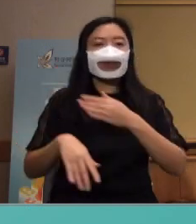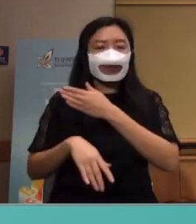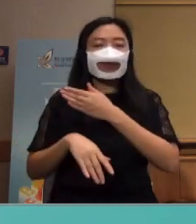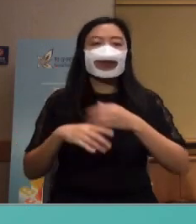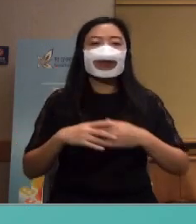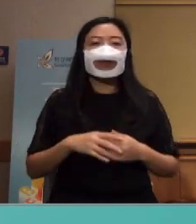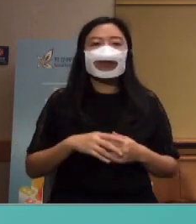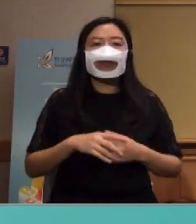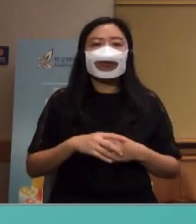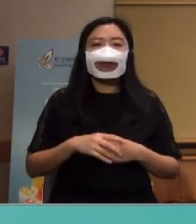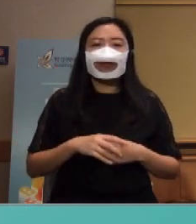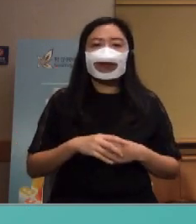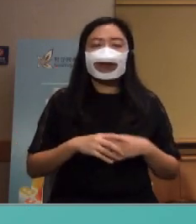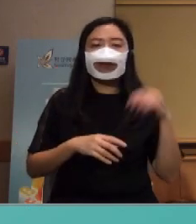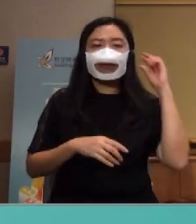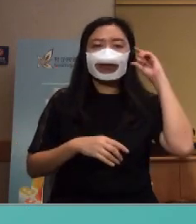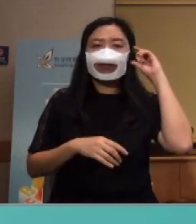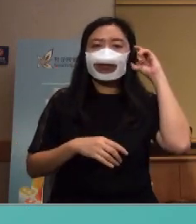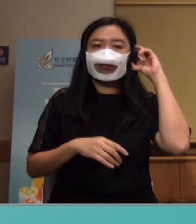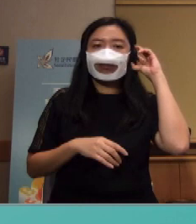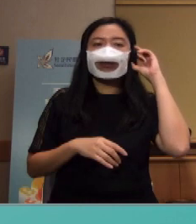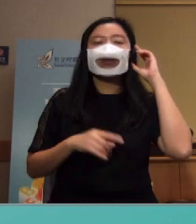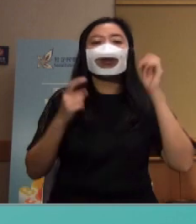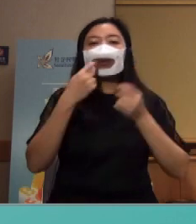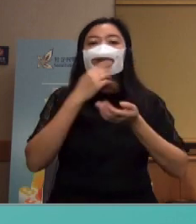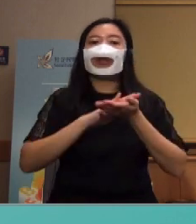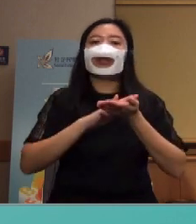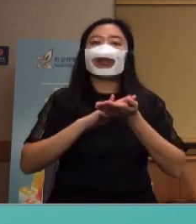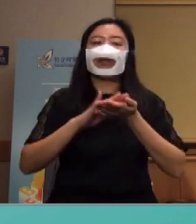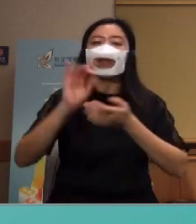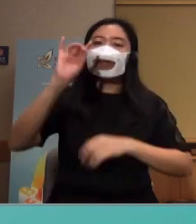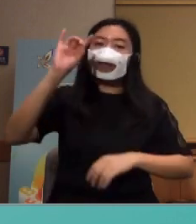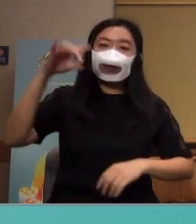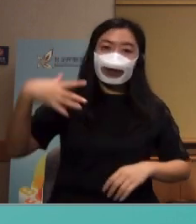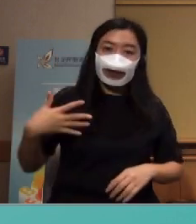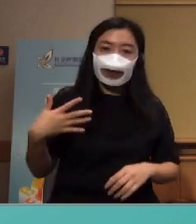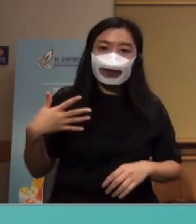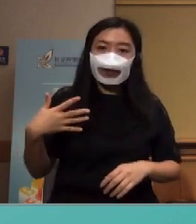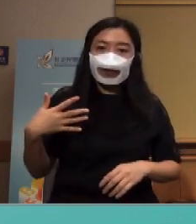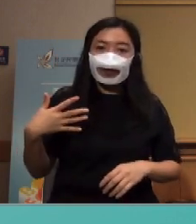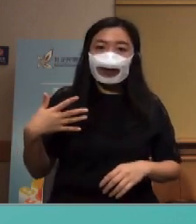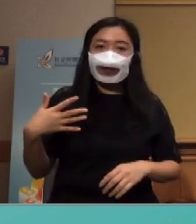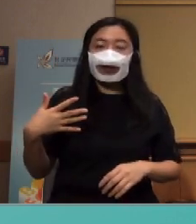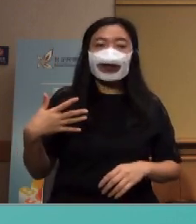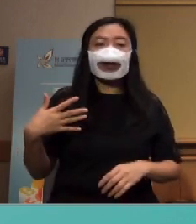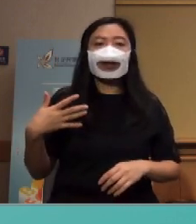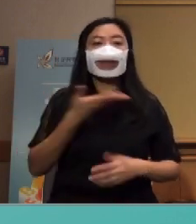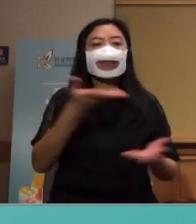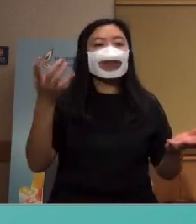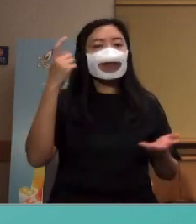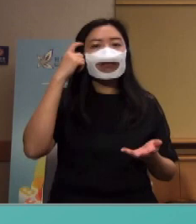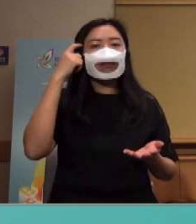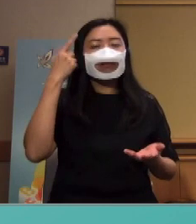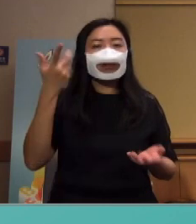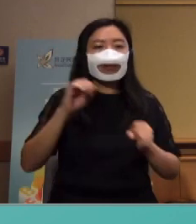Okay, the story comes from when everyone in the COVID-19. So